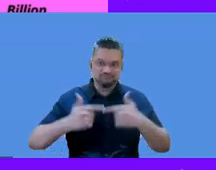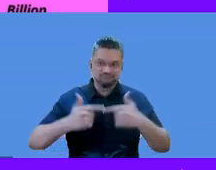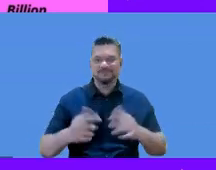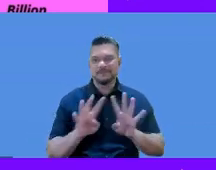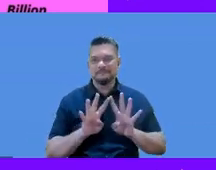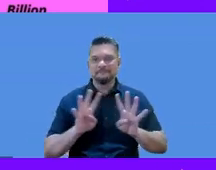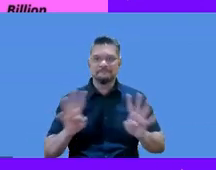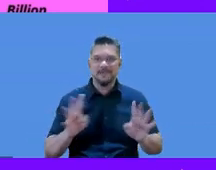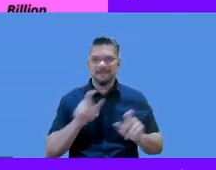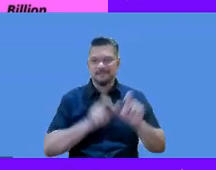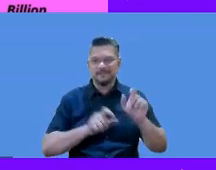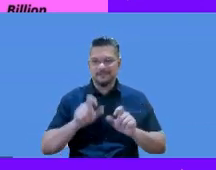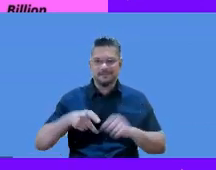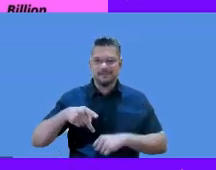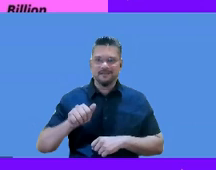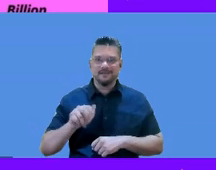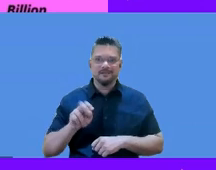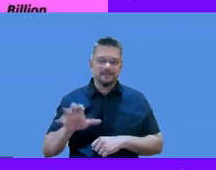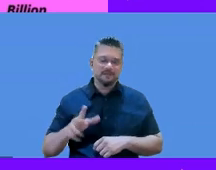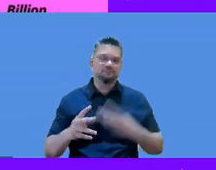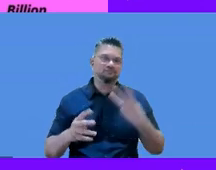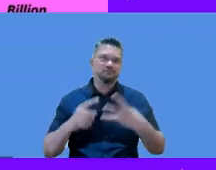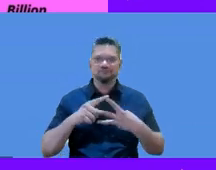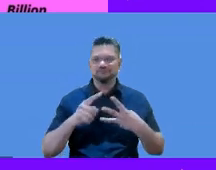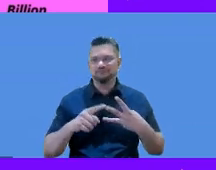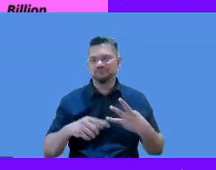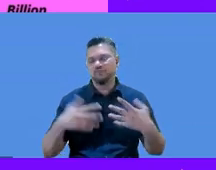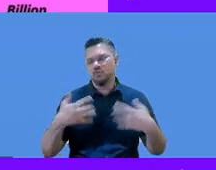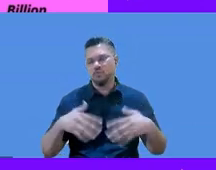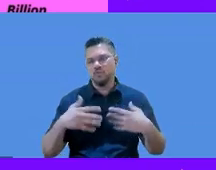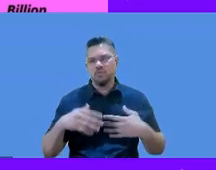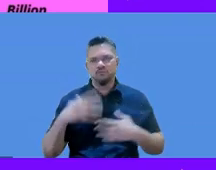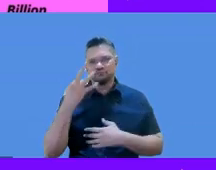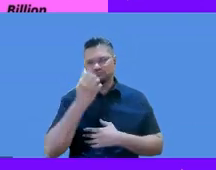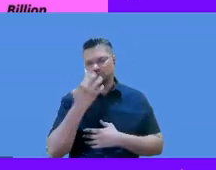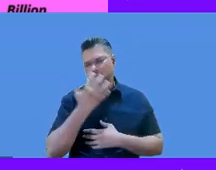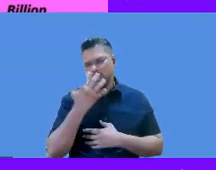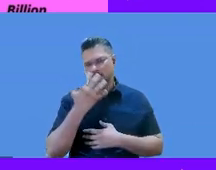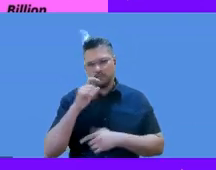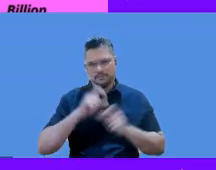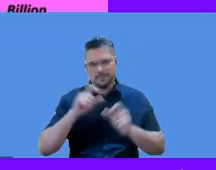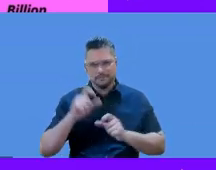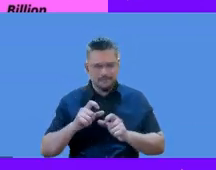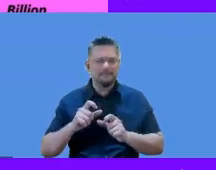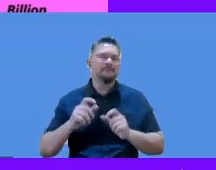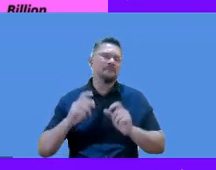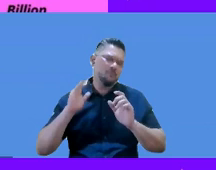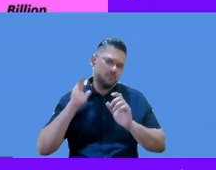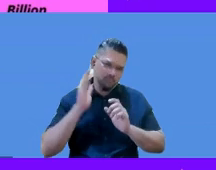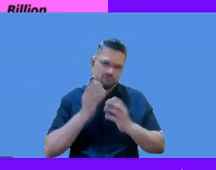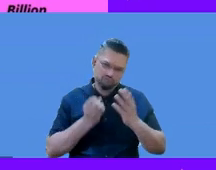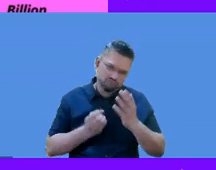amazing panelists who are joining us to really set the scene and to reflect on what it means to meaningfully